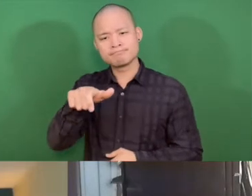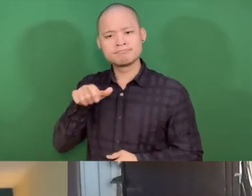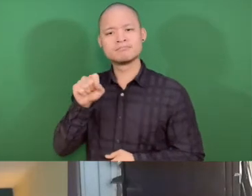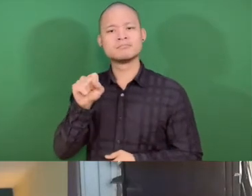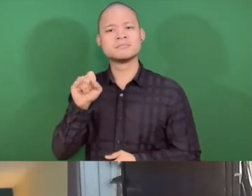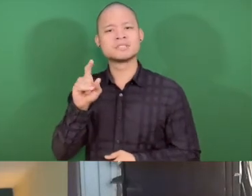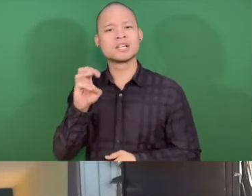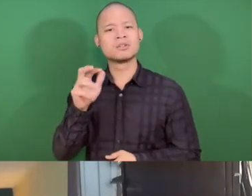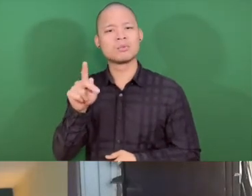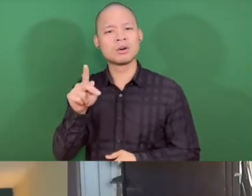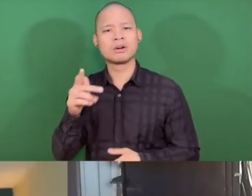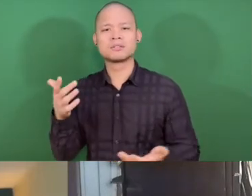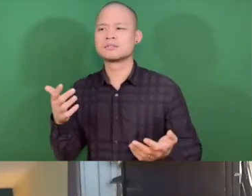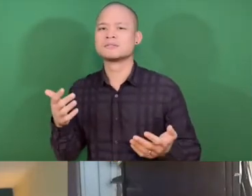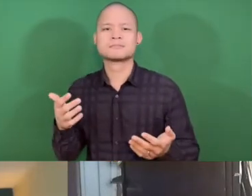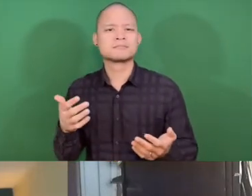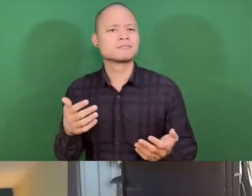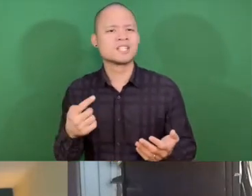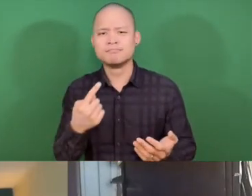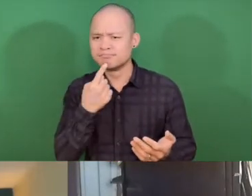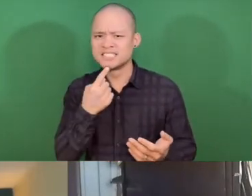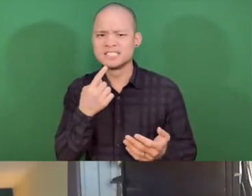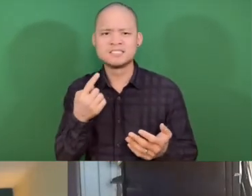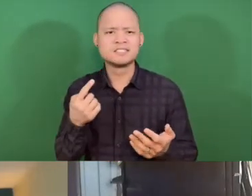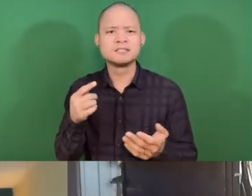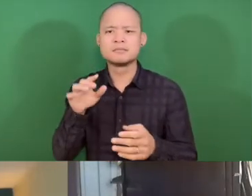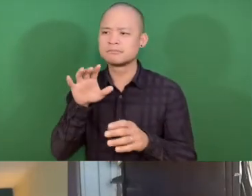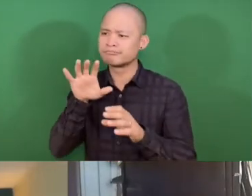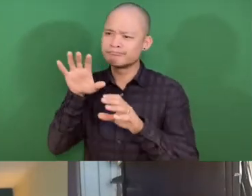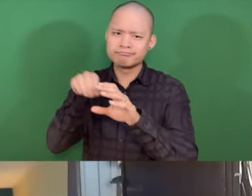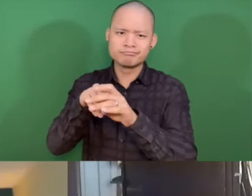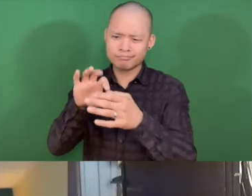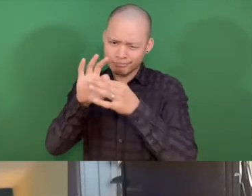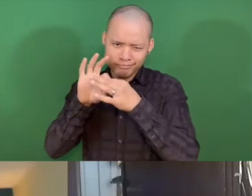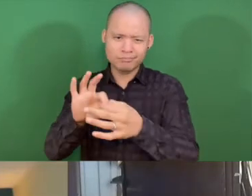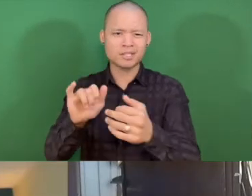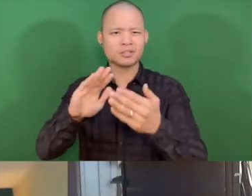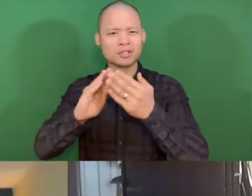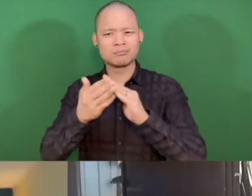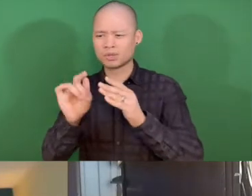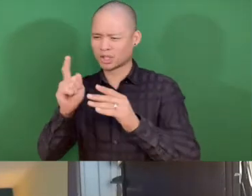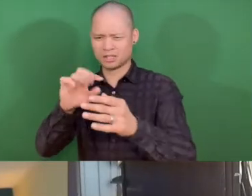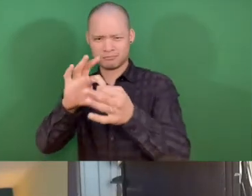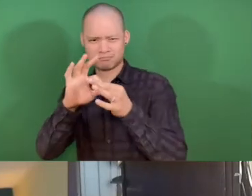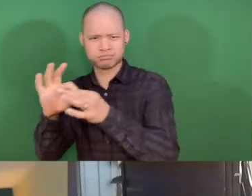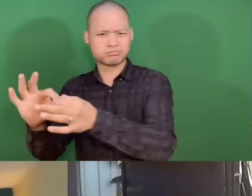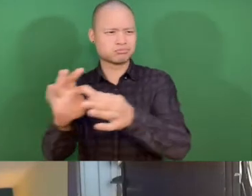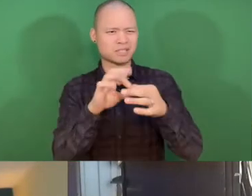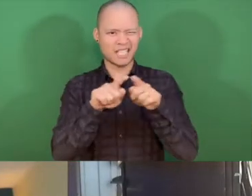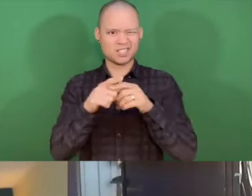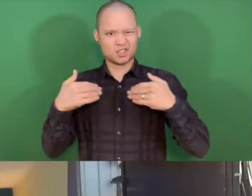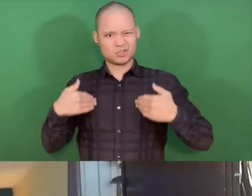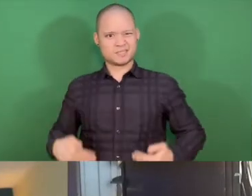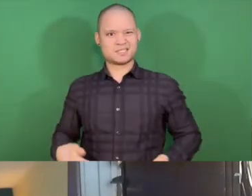just to feel like you're part of a community, that you're connected to your fellow human beings. I Yeah. remember